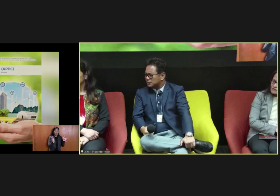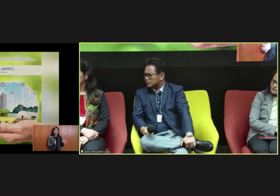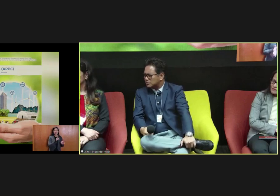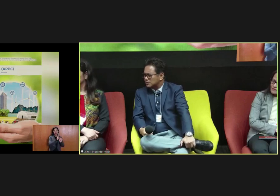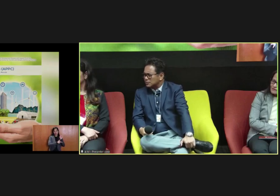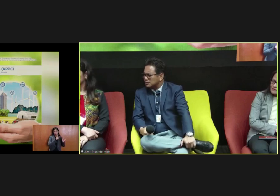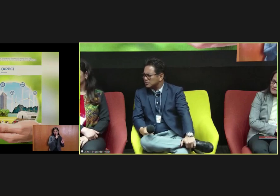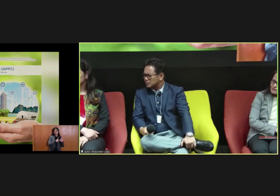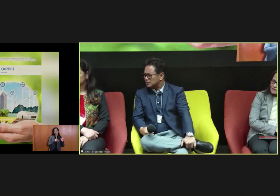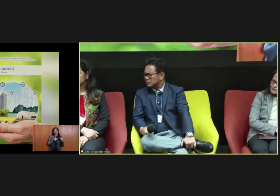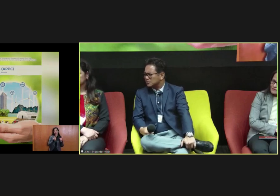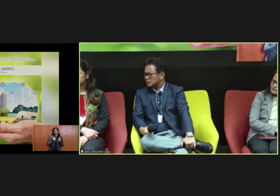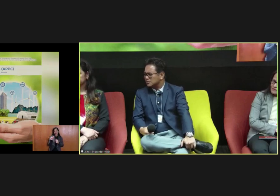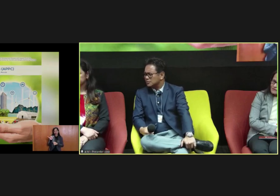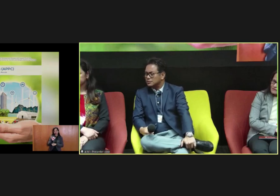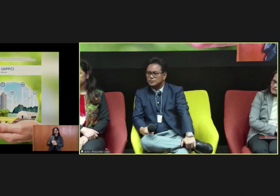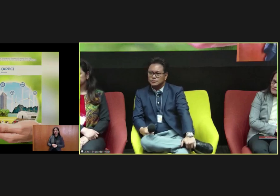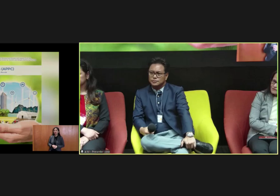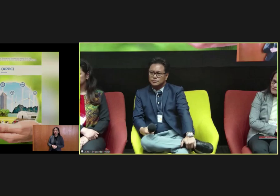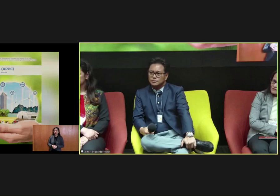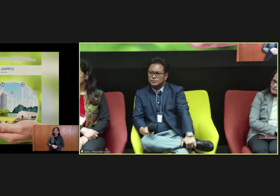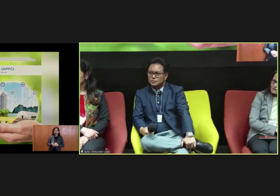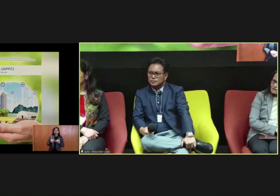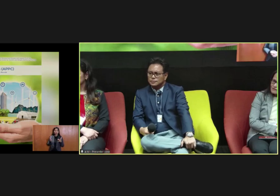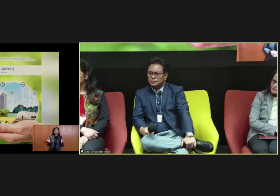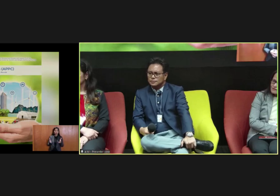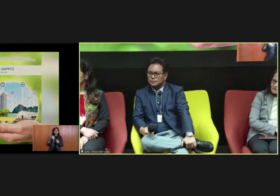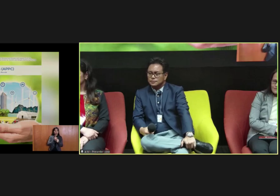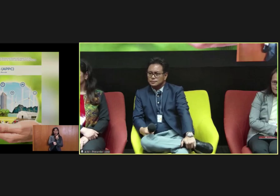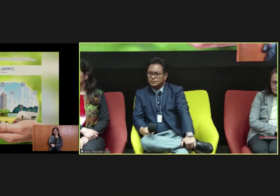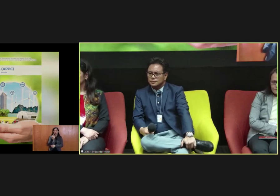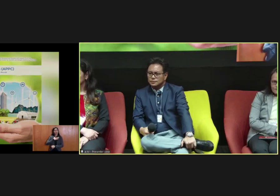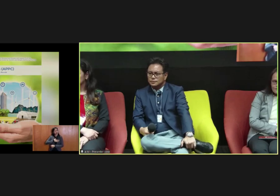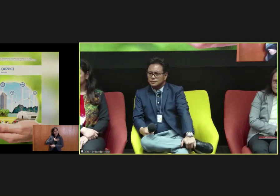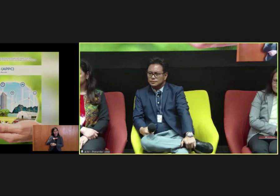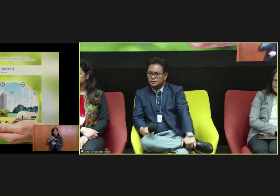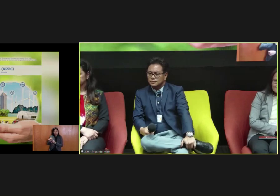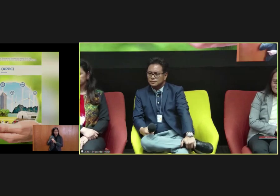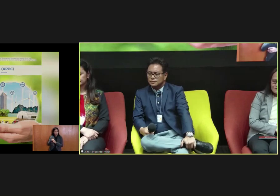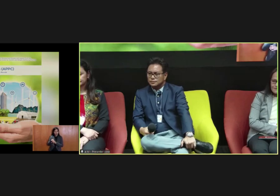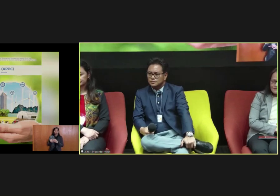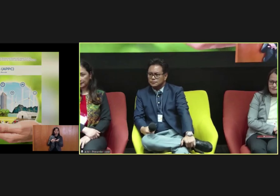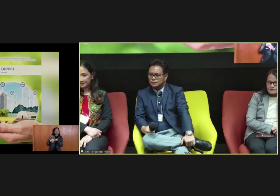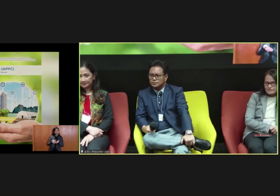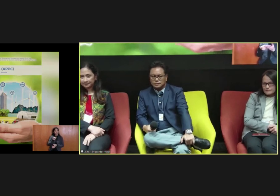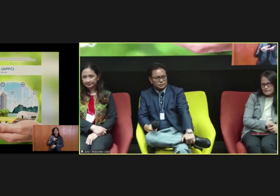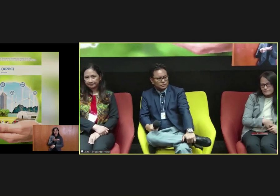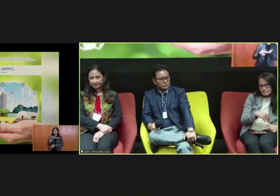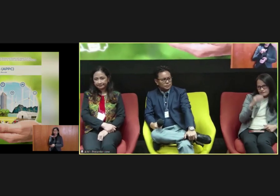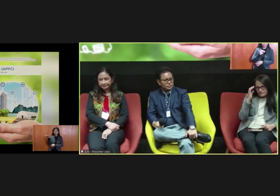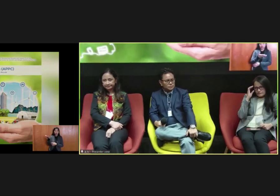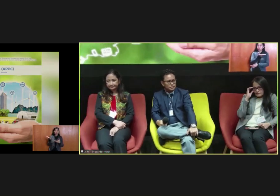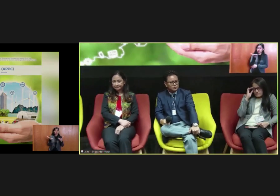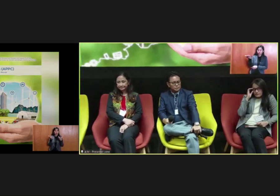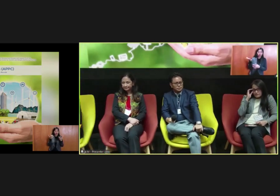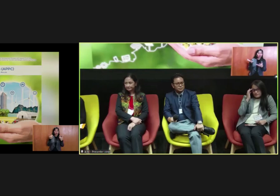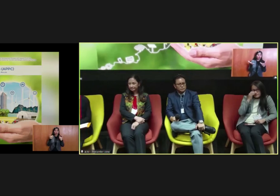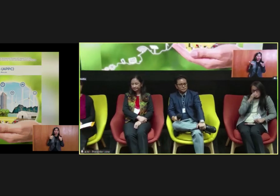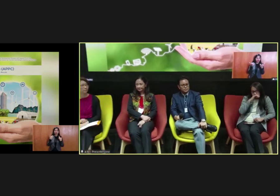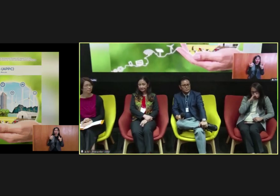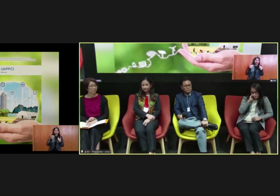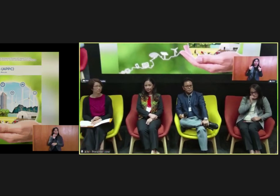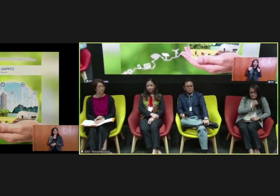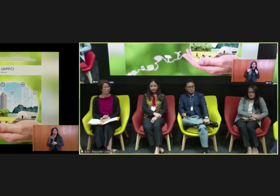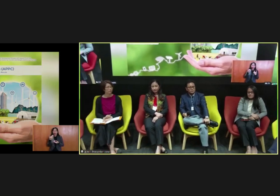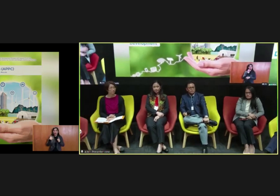All right. We'd like to encourage everyone to please join the conversation. If anyone in the room has questions, please